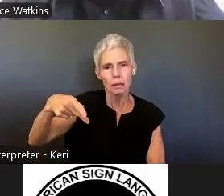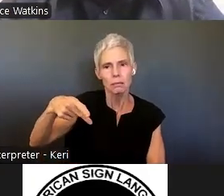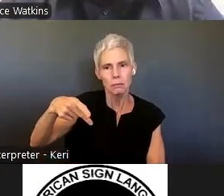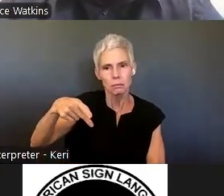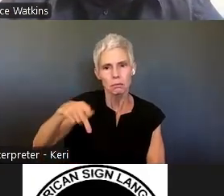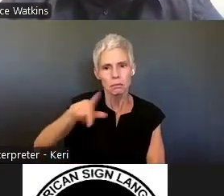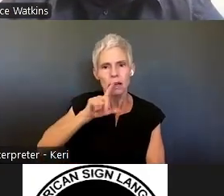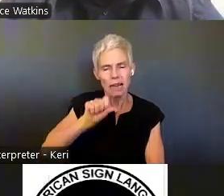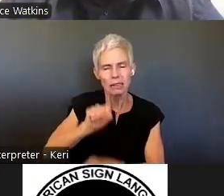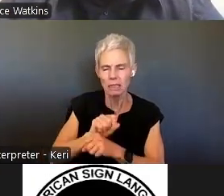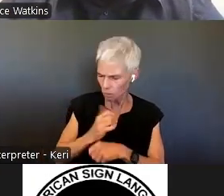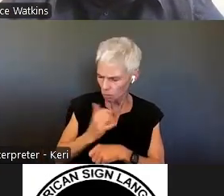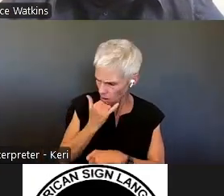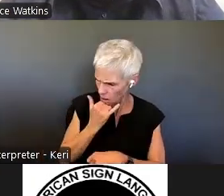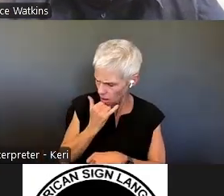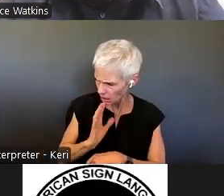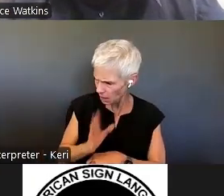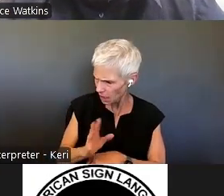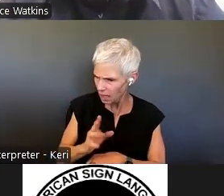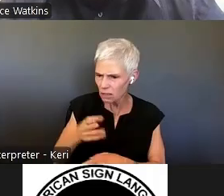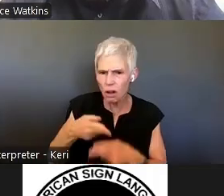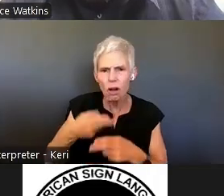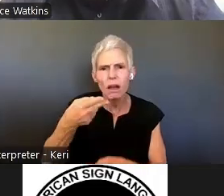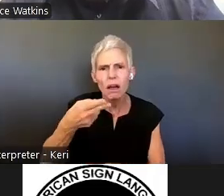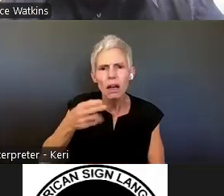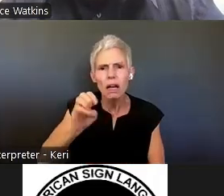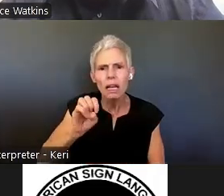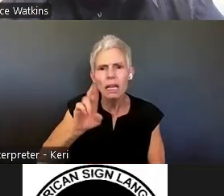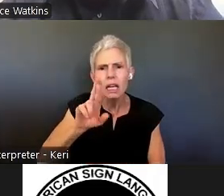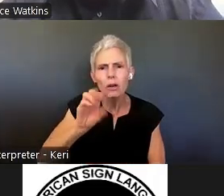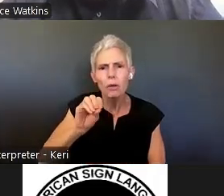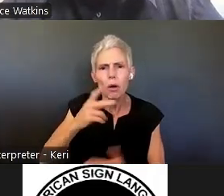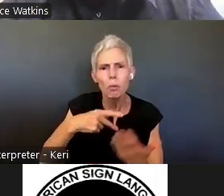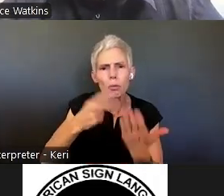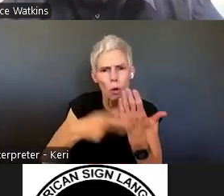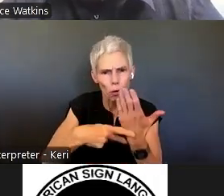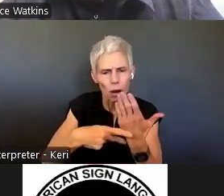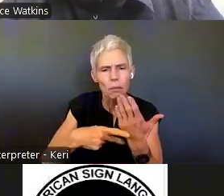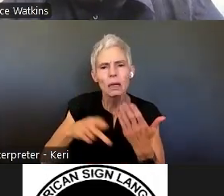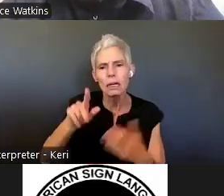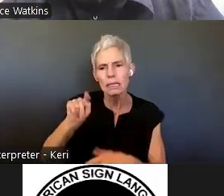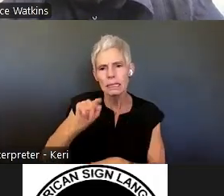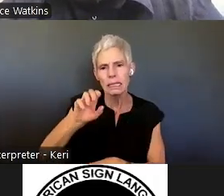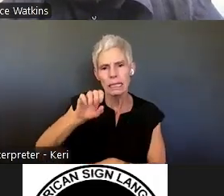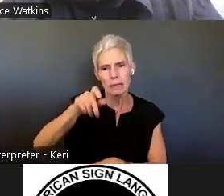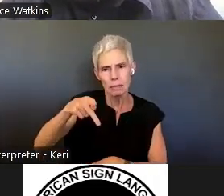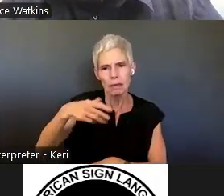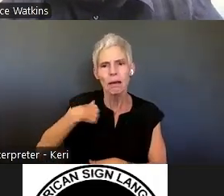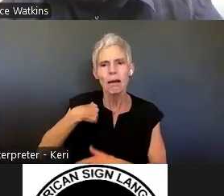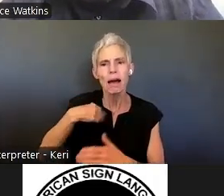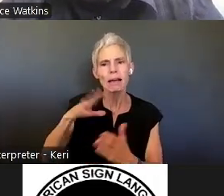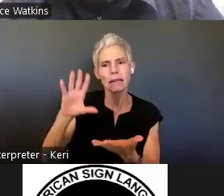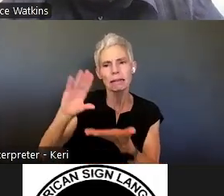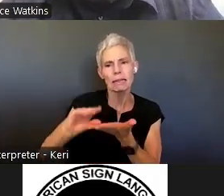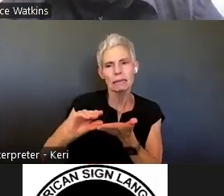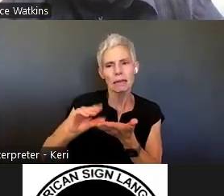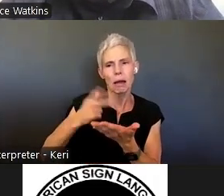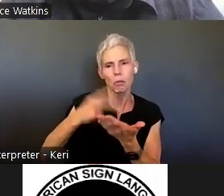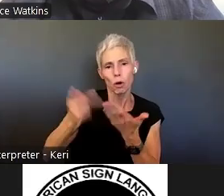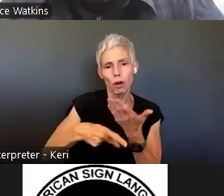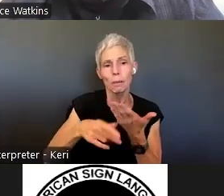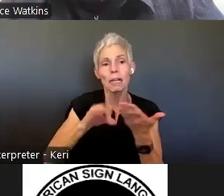want to misspeak. I think it's called the Heroes program. But yes, TEP does have a discount program if you're receiving disability